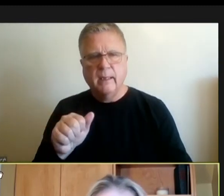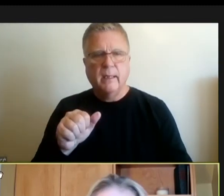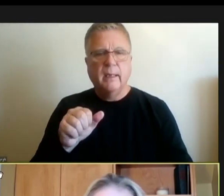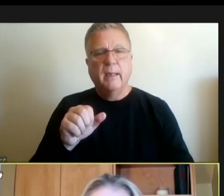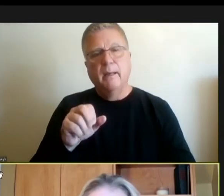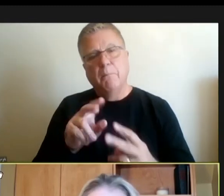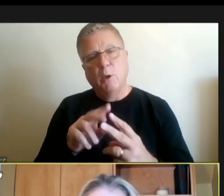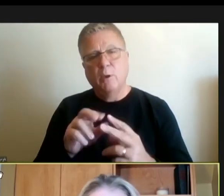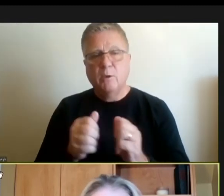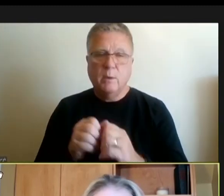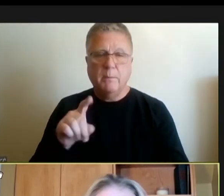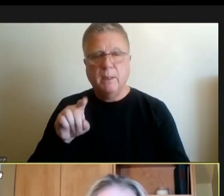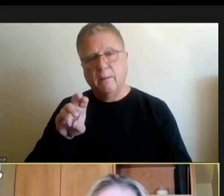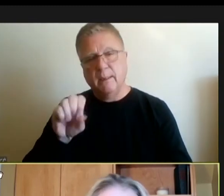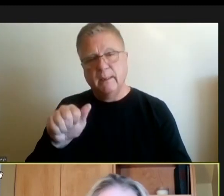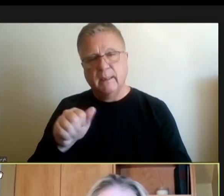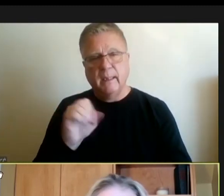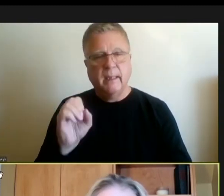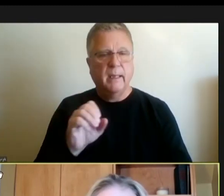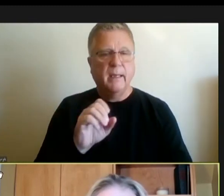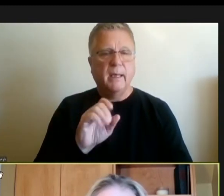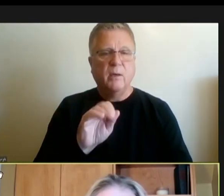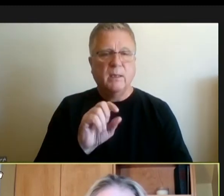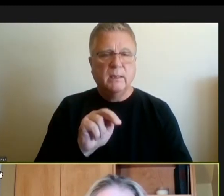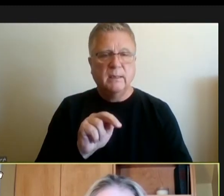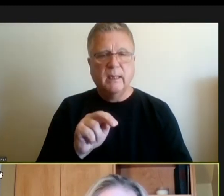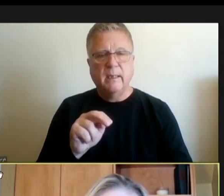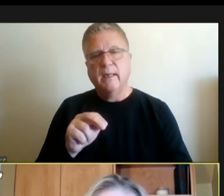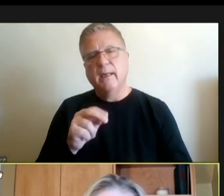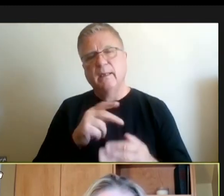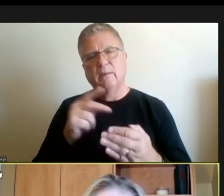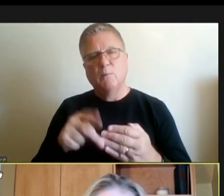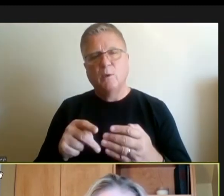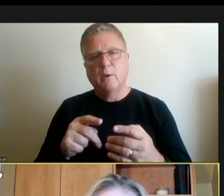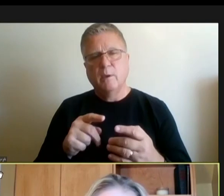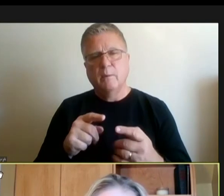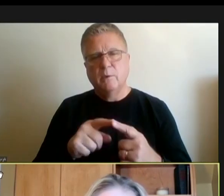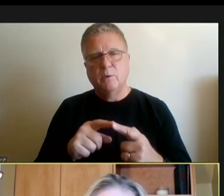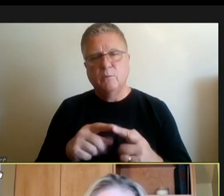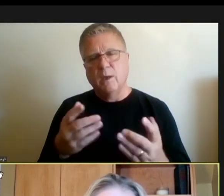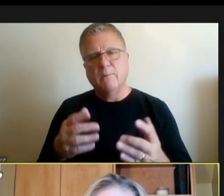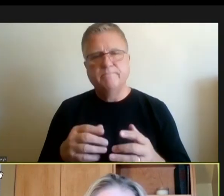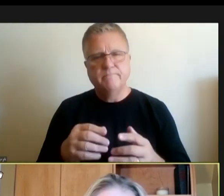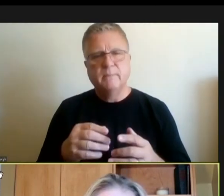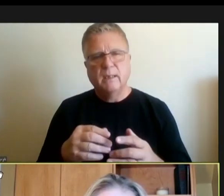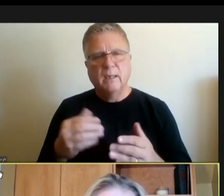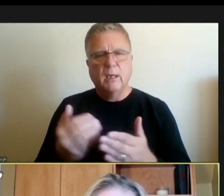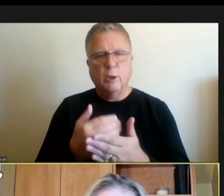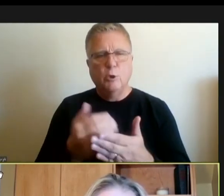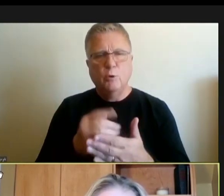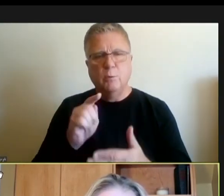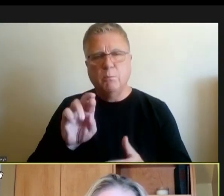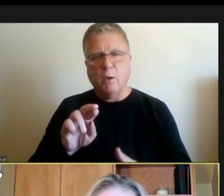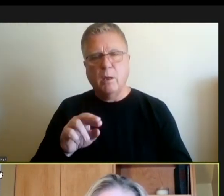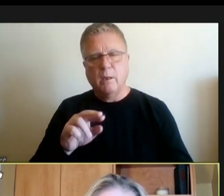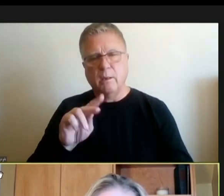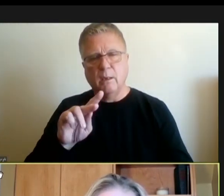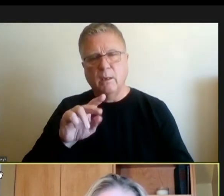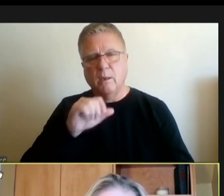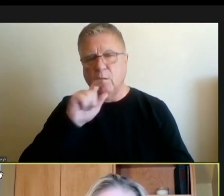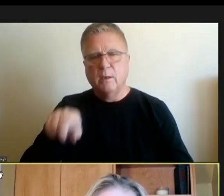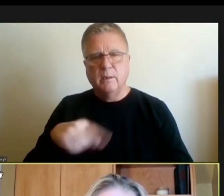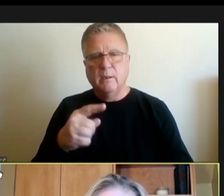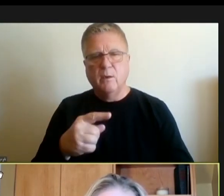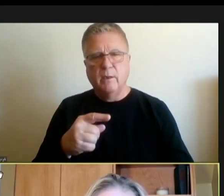and ALCOSAN and the Grow Grant Program to bring, I know that, you know, Whiteman Park is not the only recipient or beneficiary